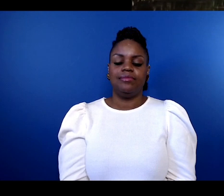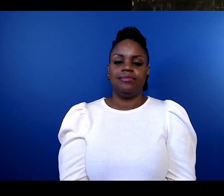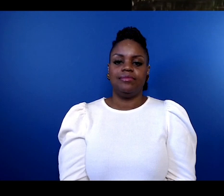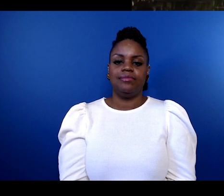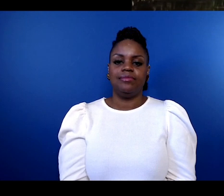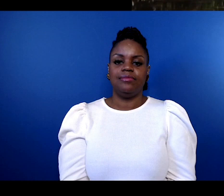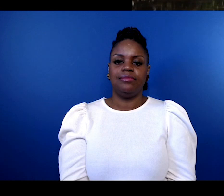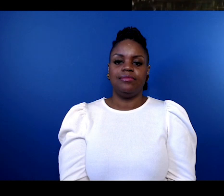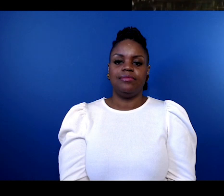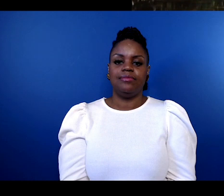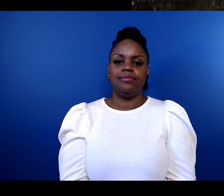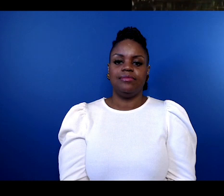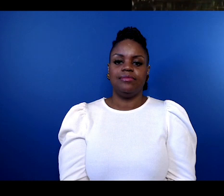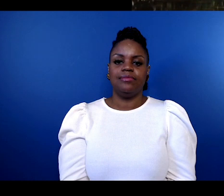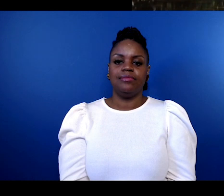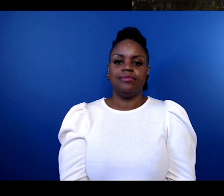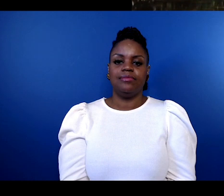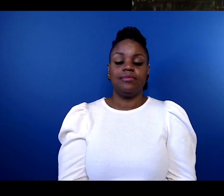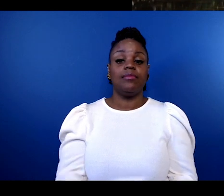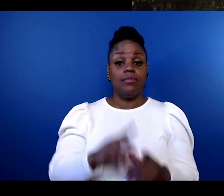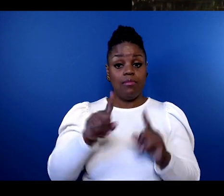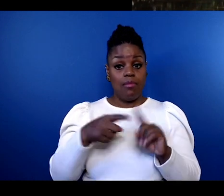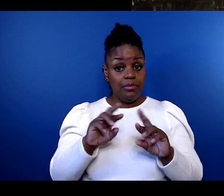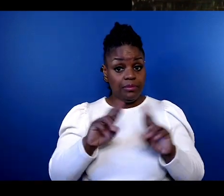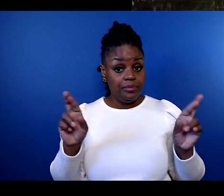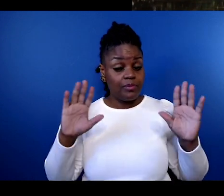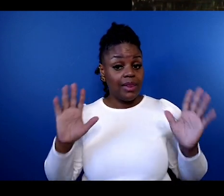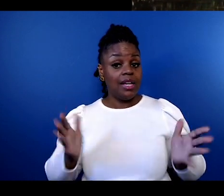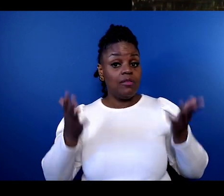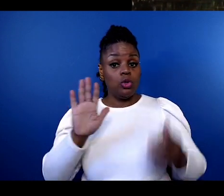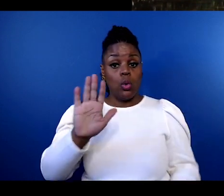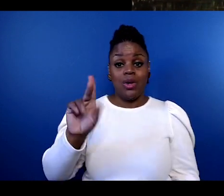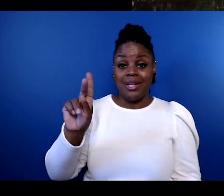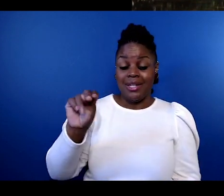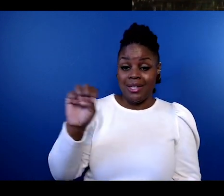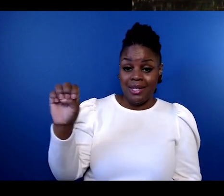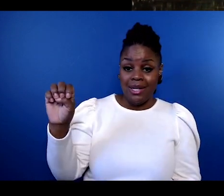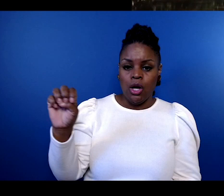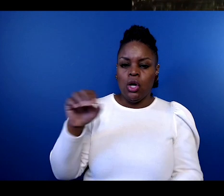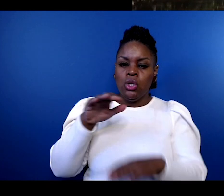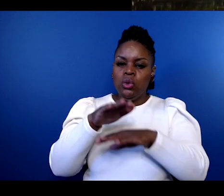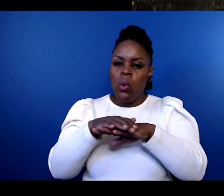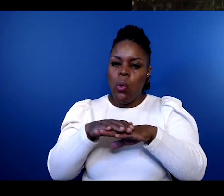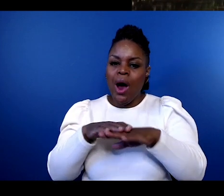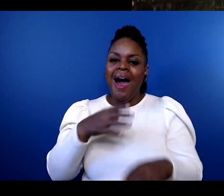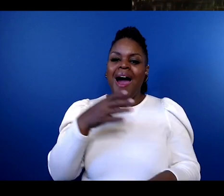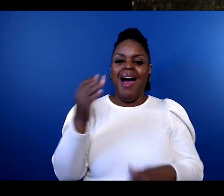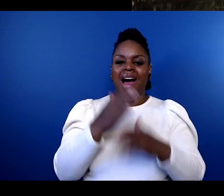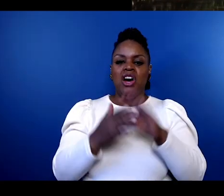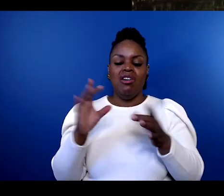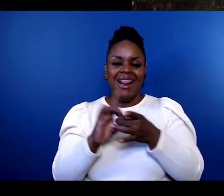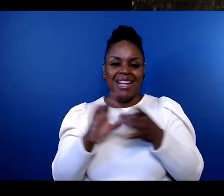and pull them into the body. We're just going to hug the knees into the chest as tight as you can.